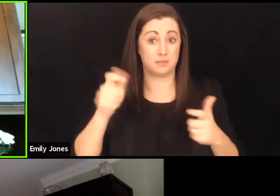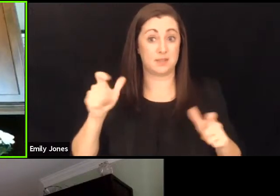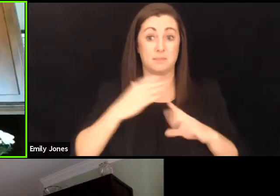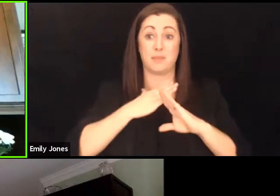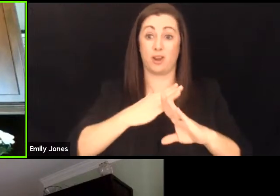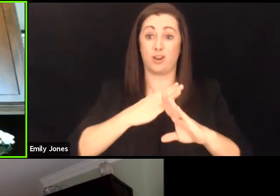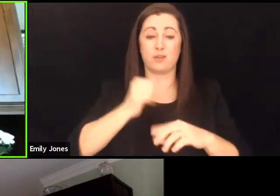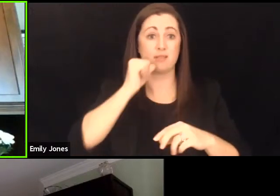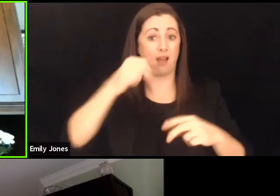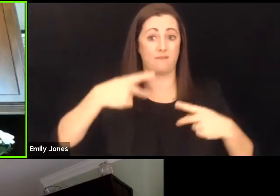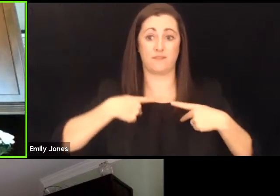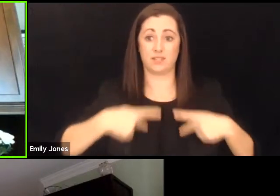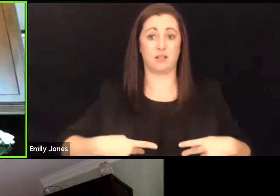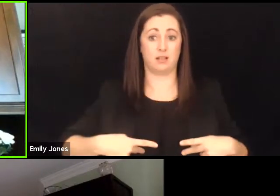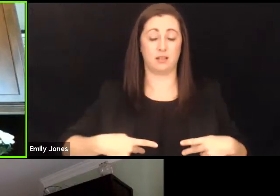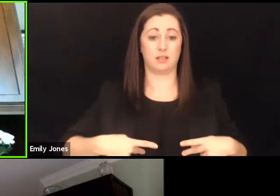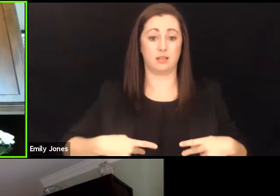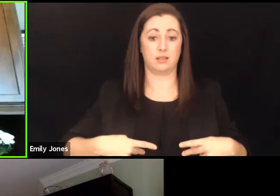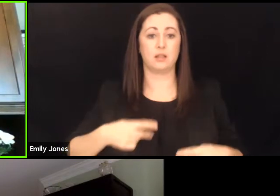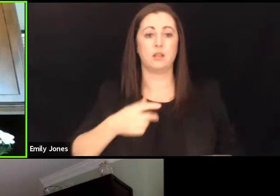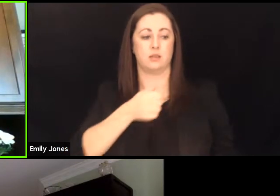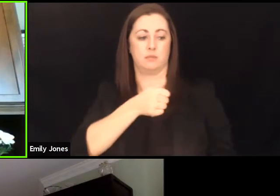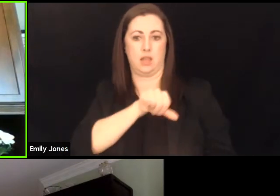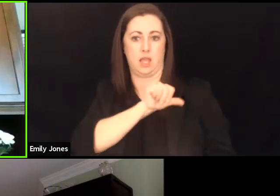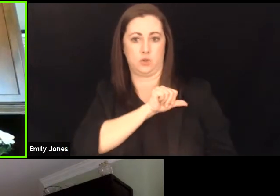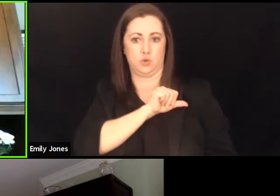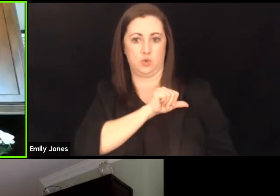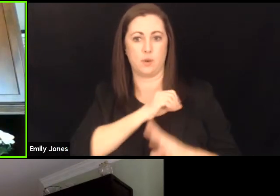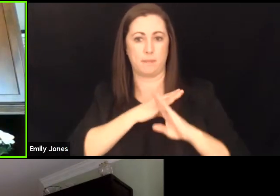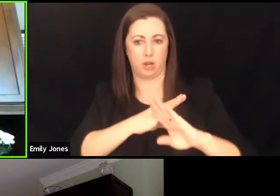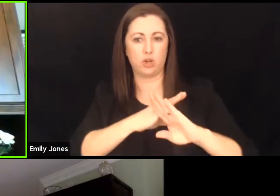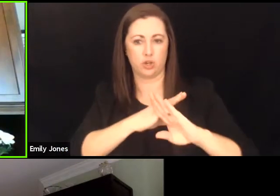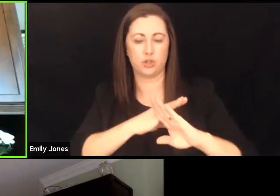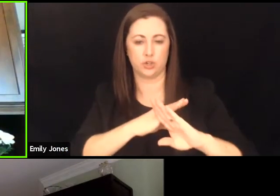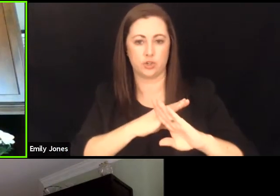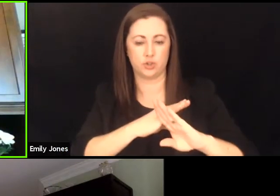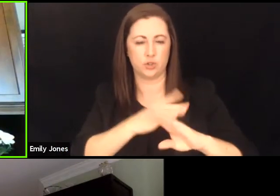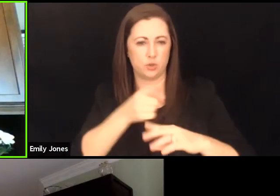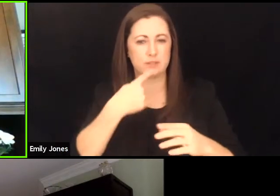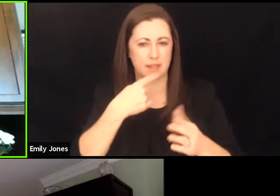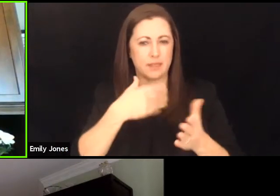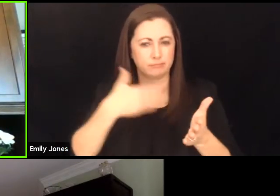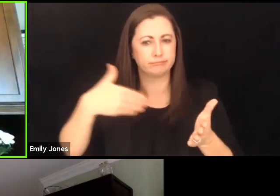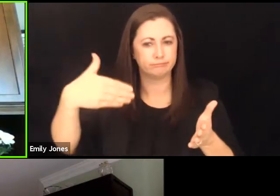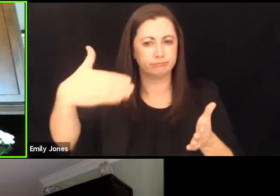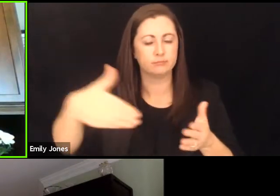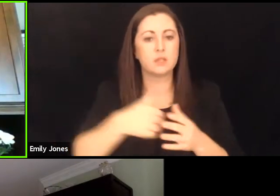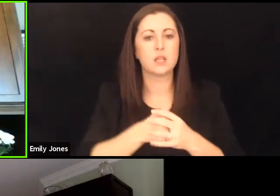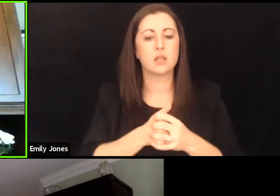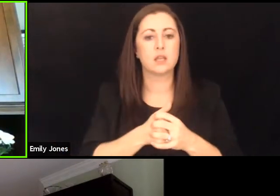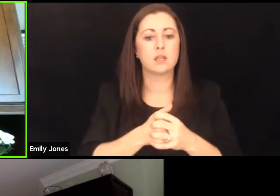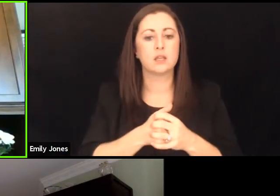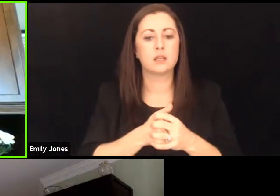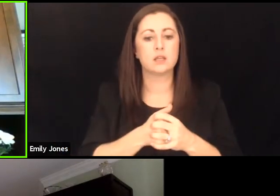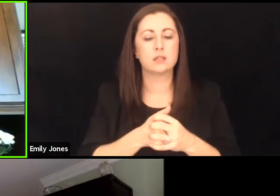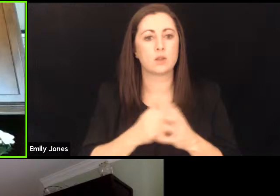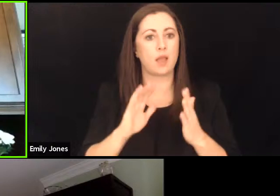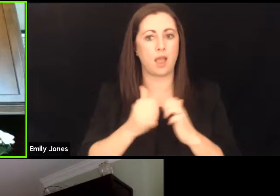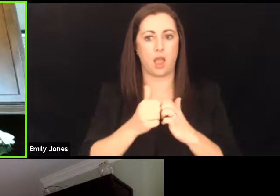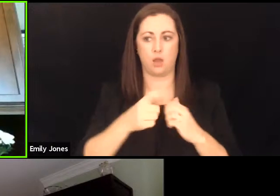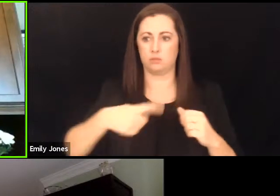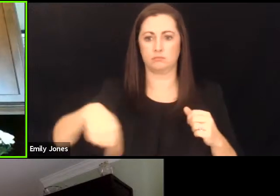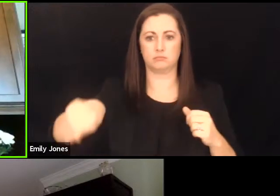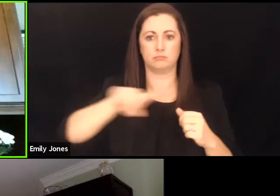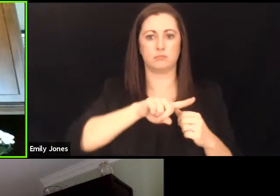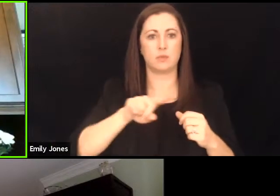physical barriers, but actually attitudinal barriers. Going deeper, how can we as employers